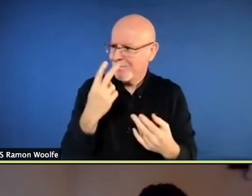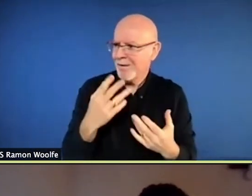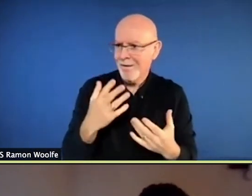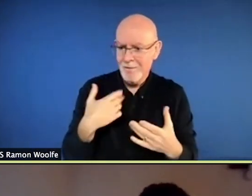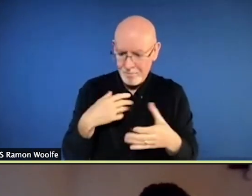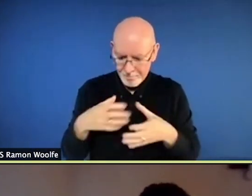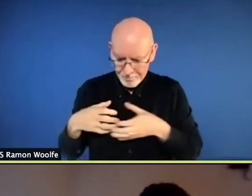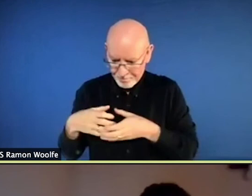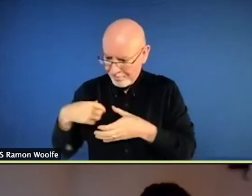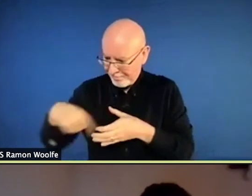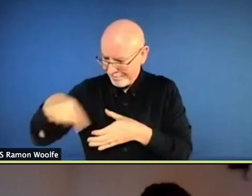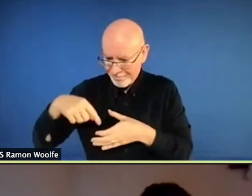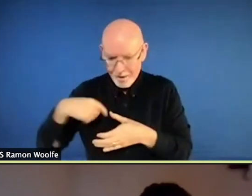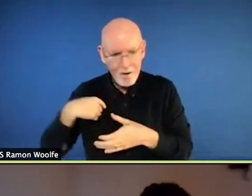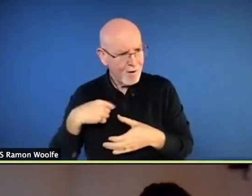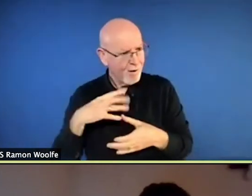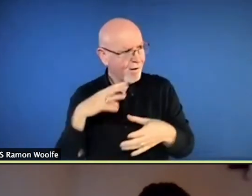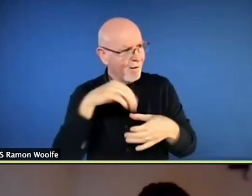And